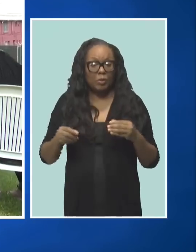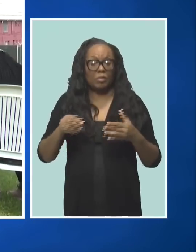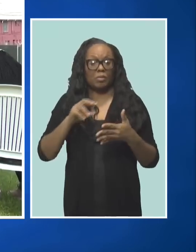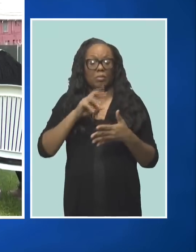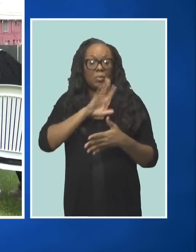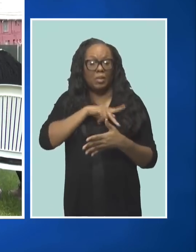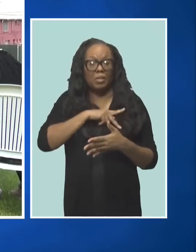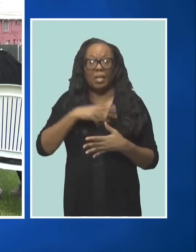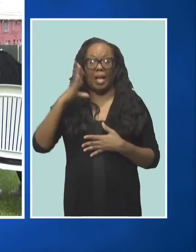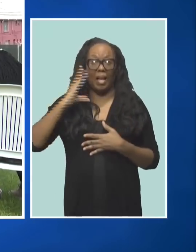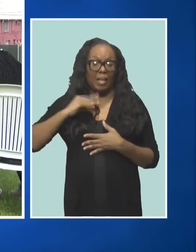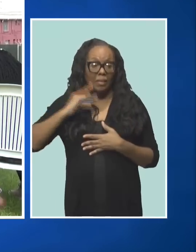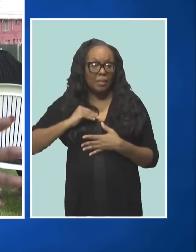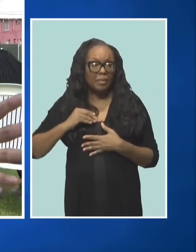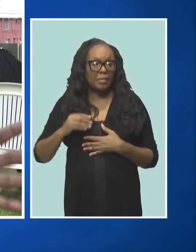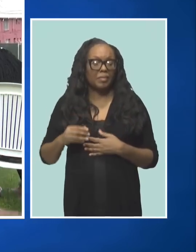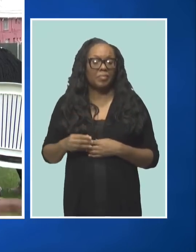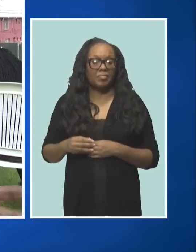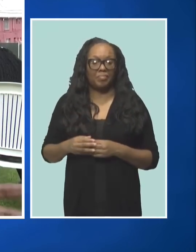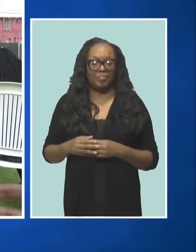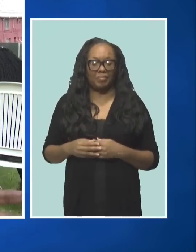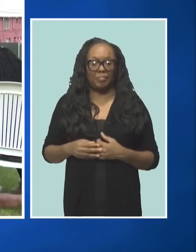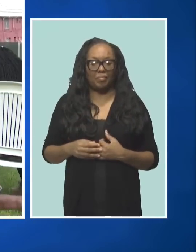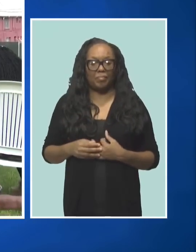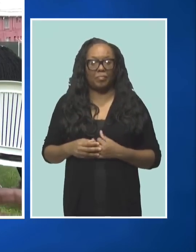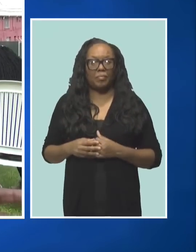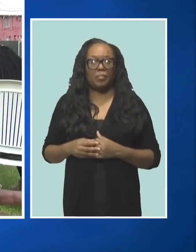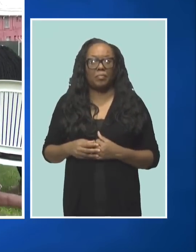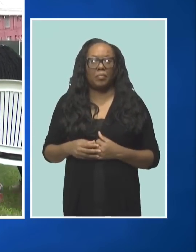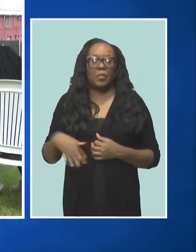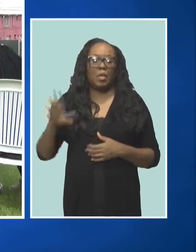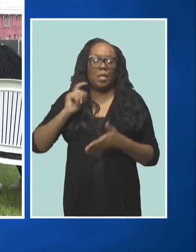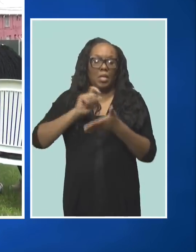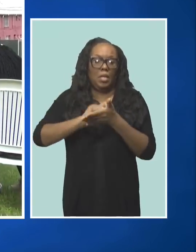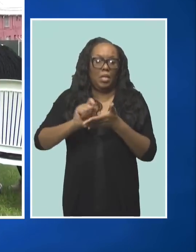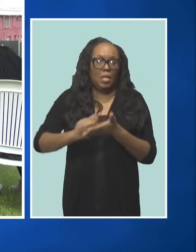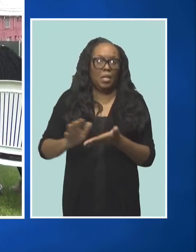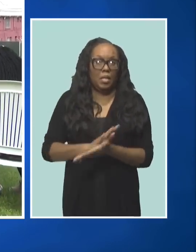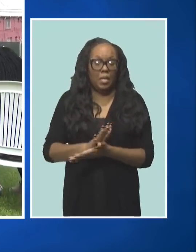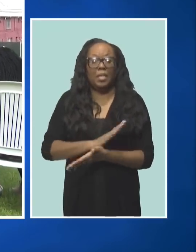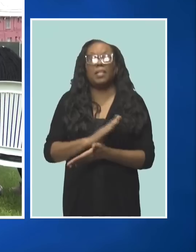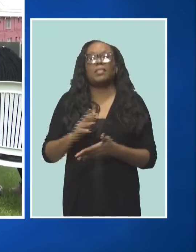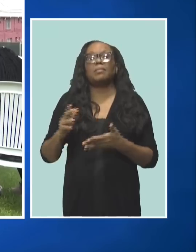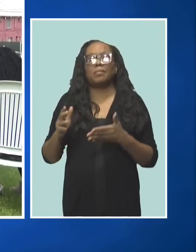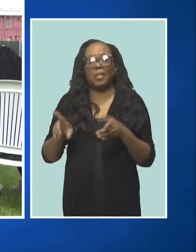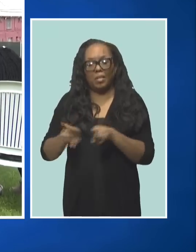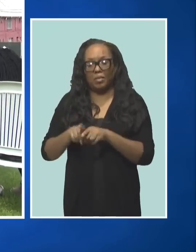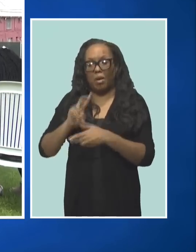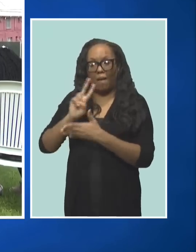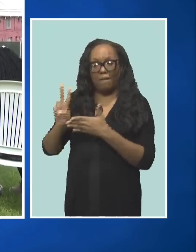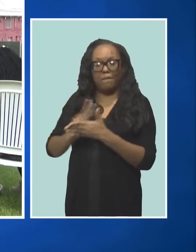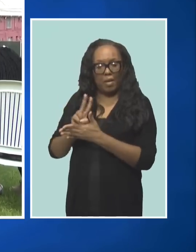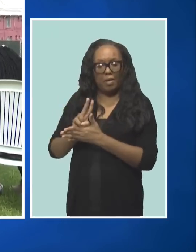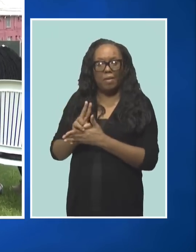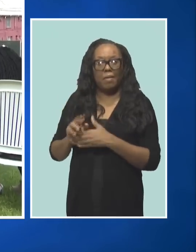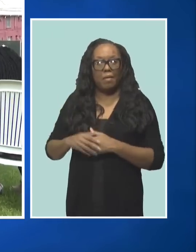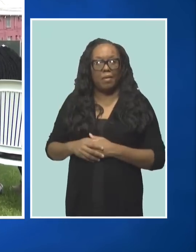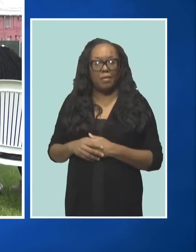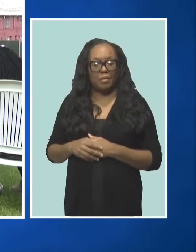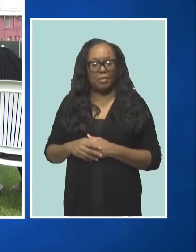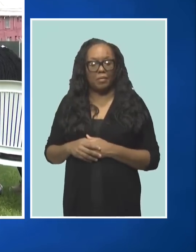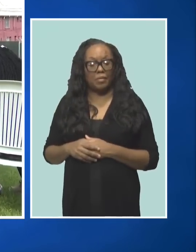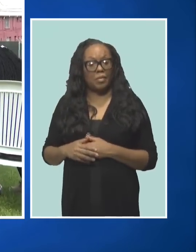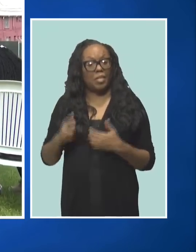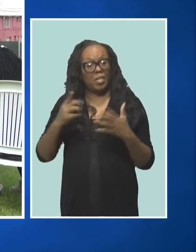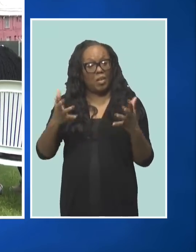experience with lupus. So it will be done in a paper as well as a video. So those who would like to relate